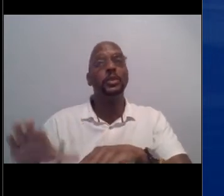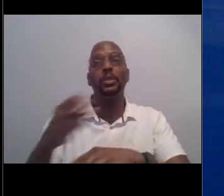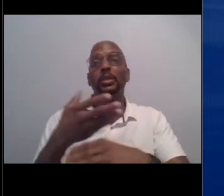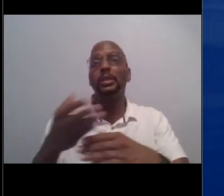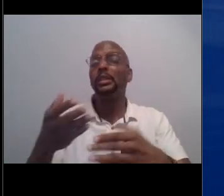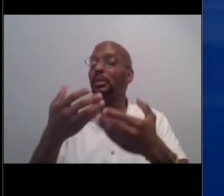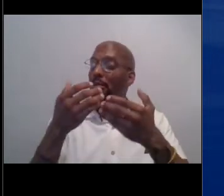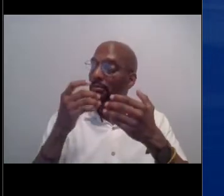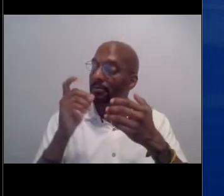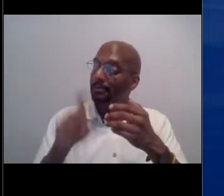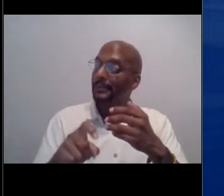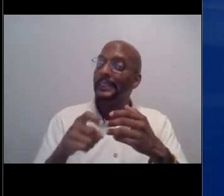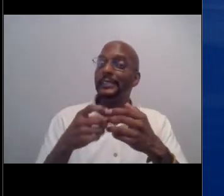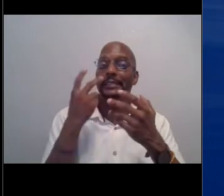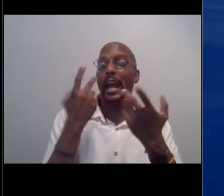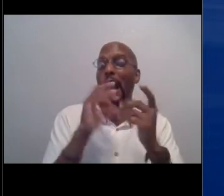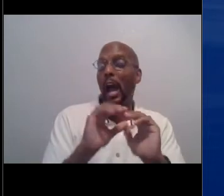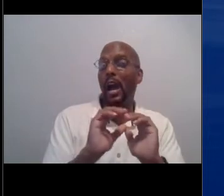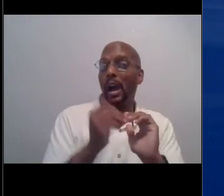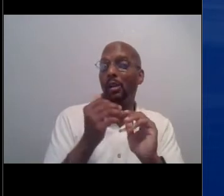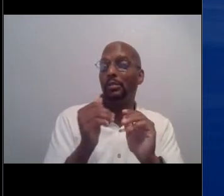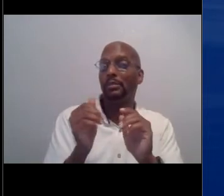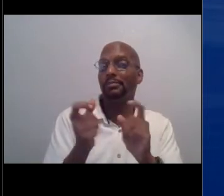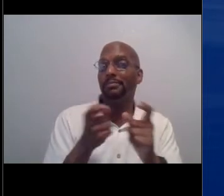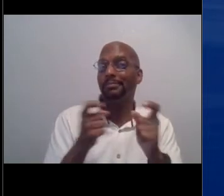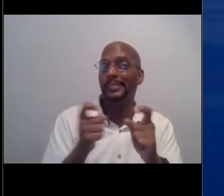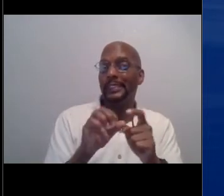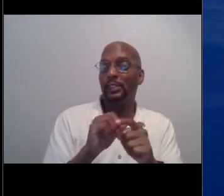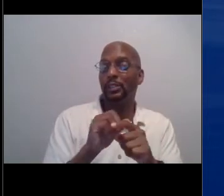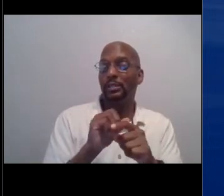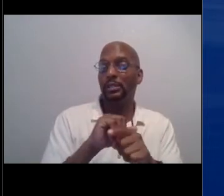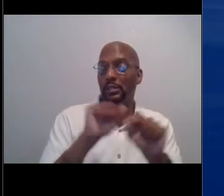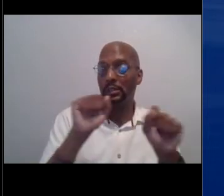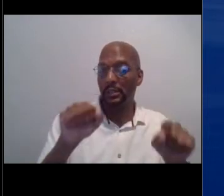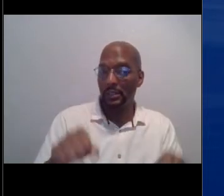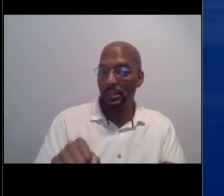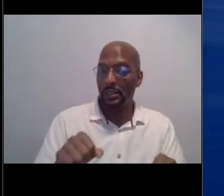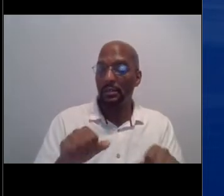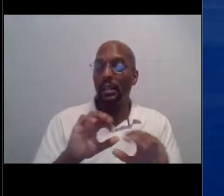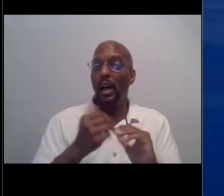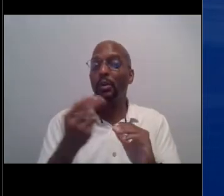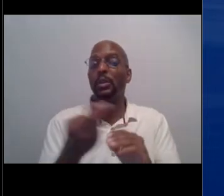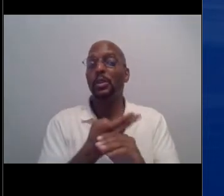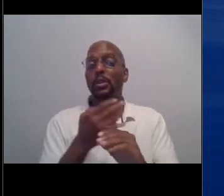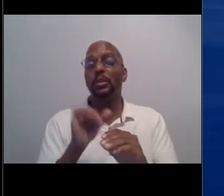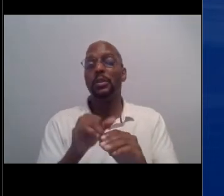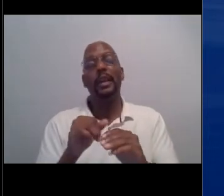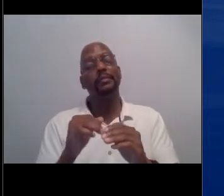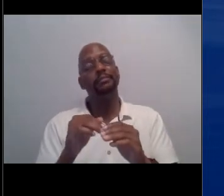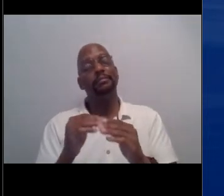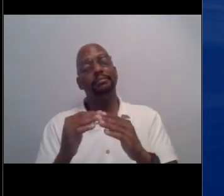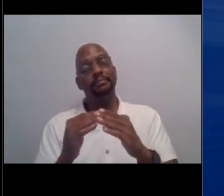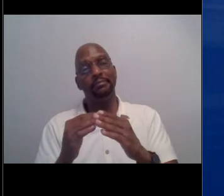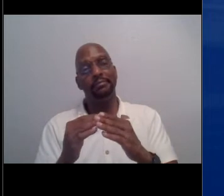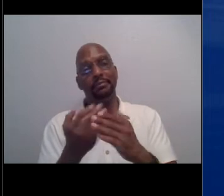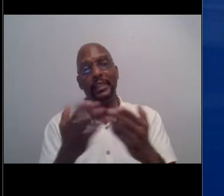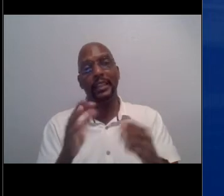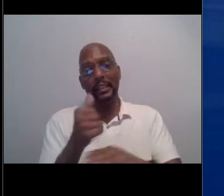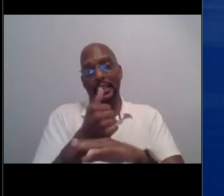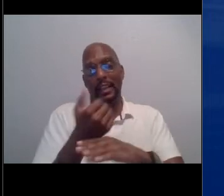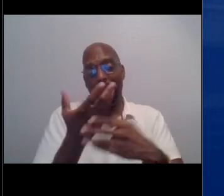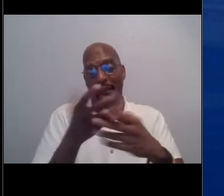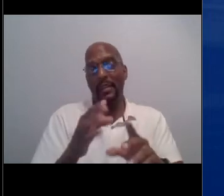how we really optimize our transit system and how do we use the infrastructure that we already have.